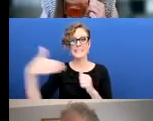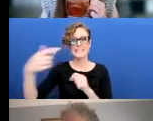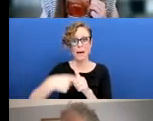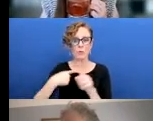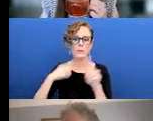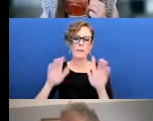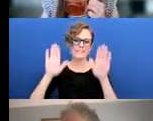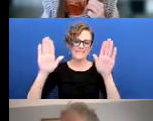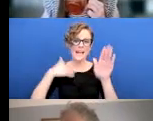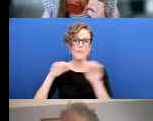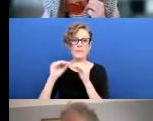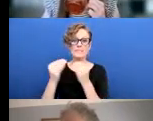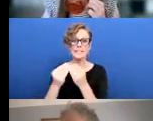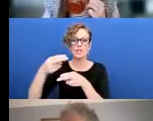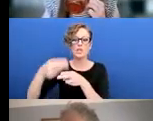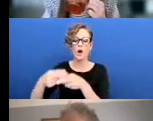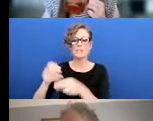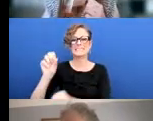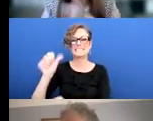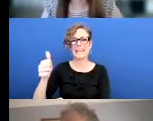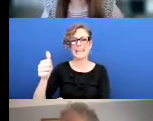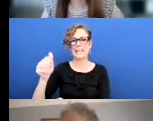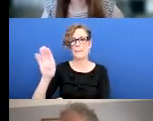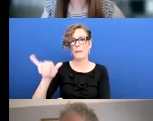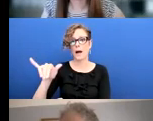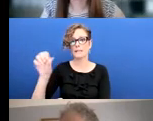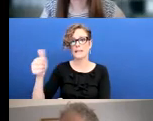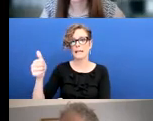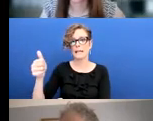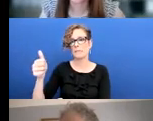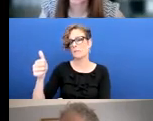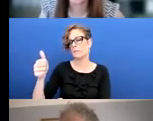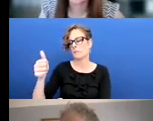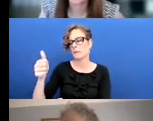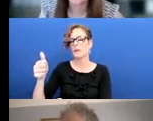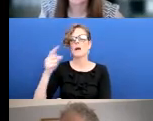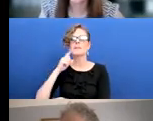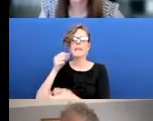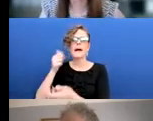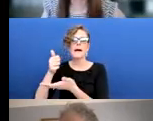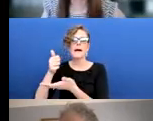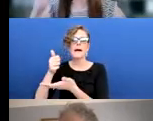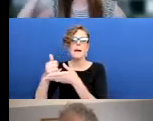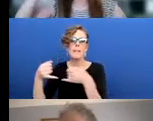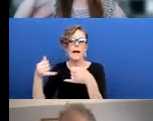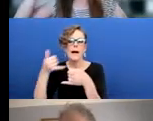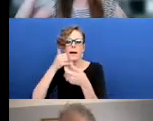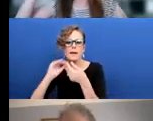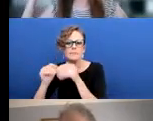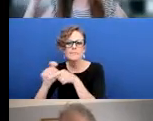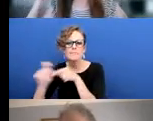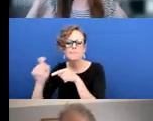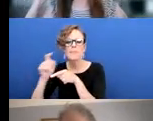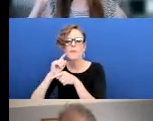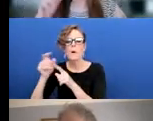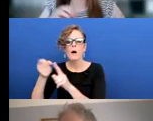by 10, which is a helpline for people who use abusive behaviors that we've started a partnership with this year.